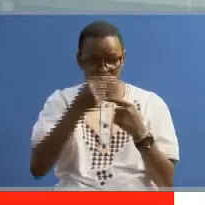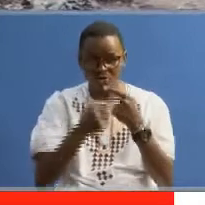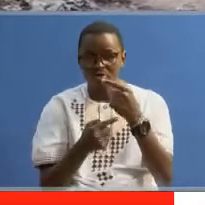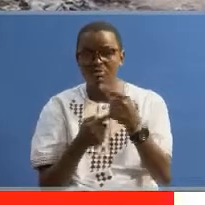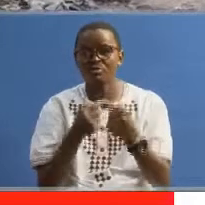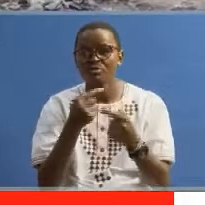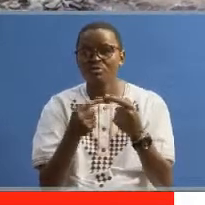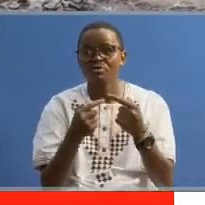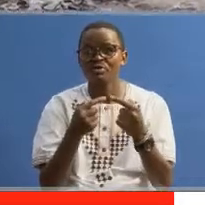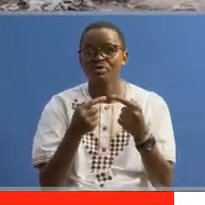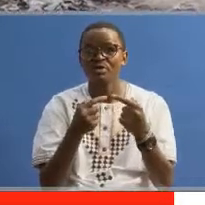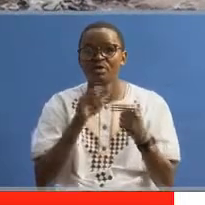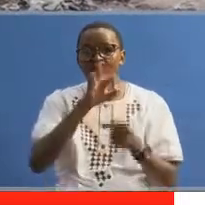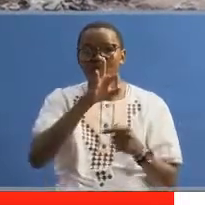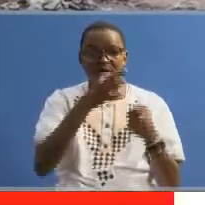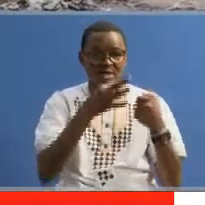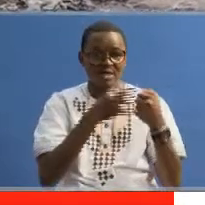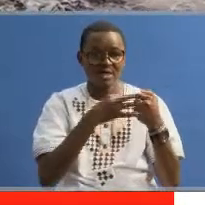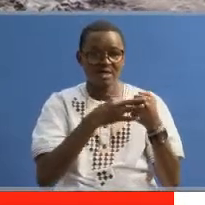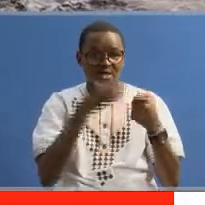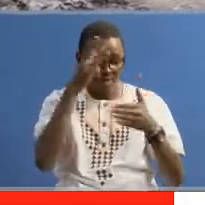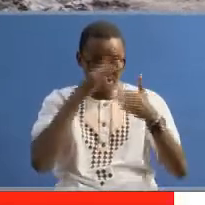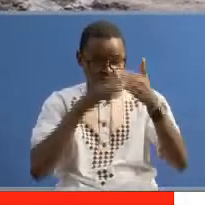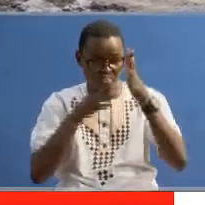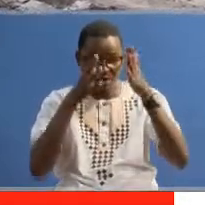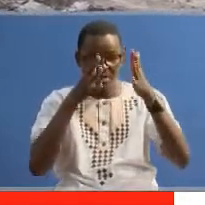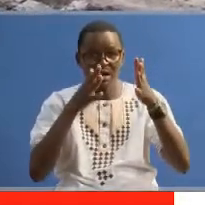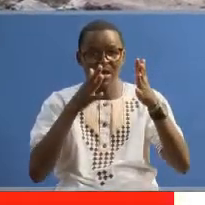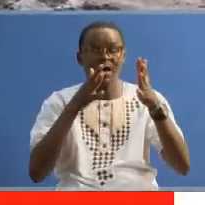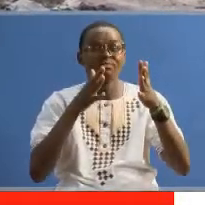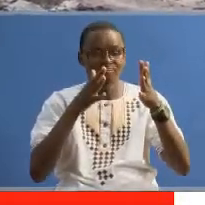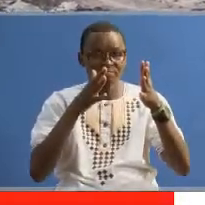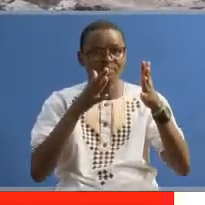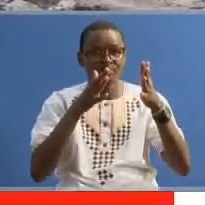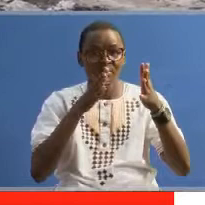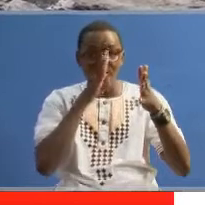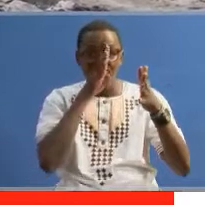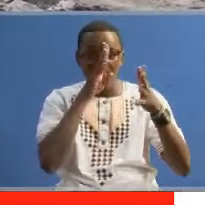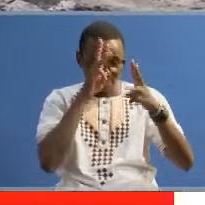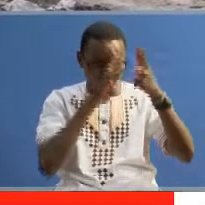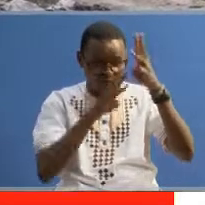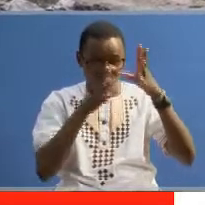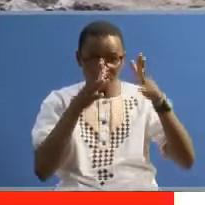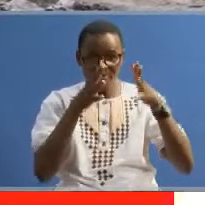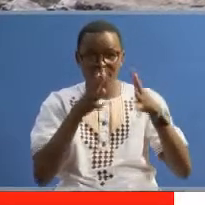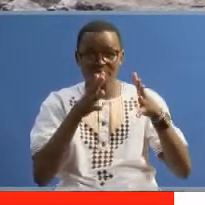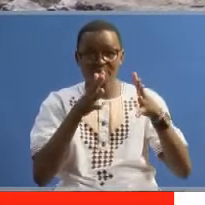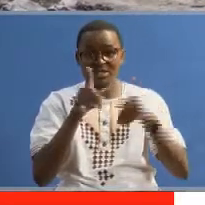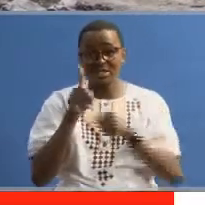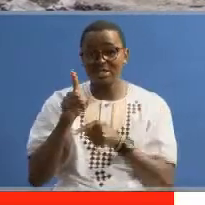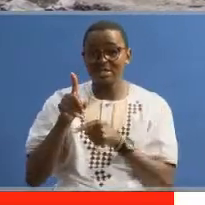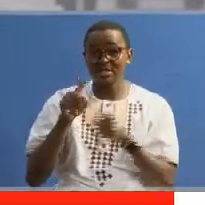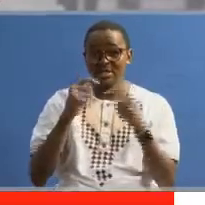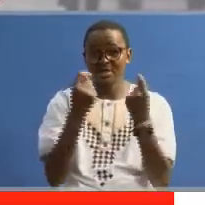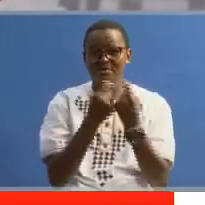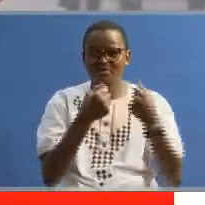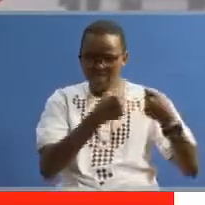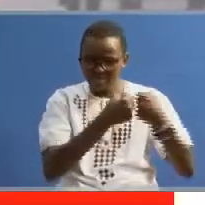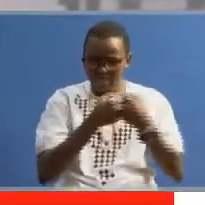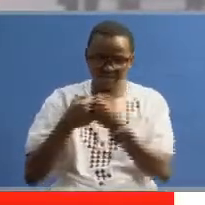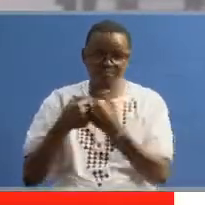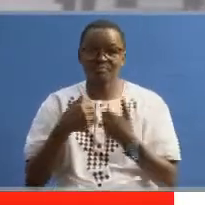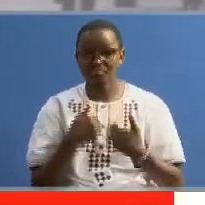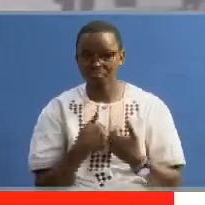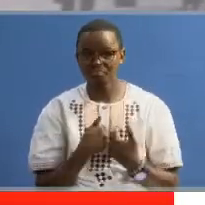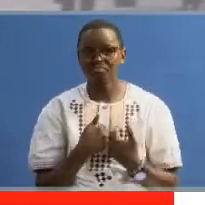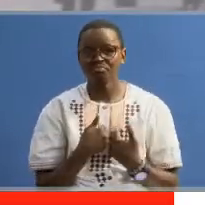ongoing. Right. And 38 witnesses have already testified. So, but this is kind of the challenge that we have.